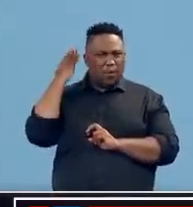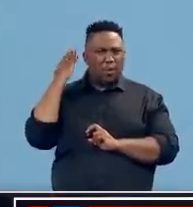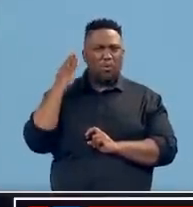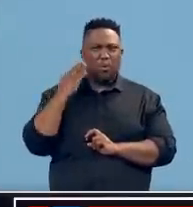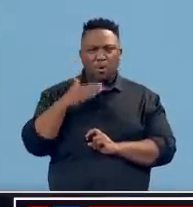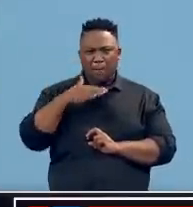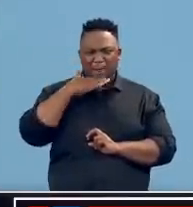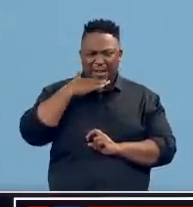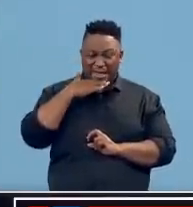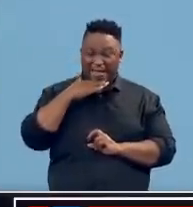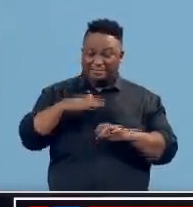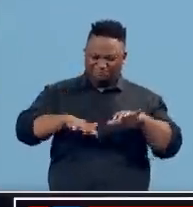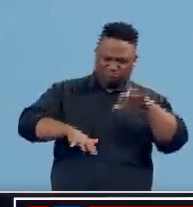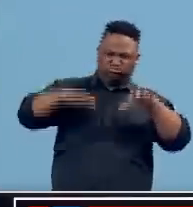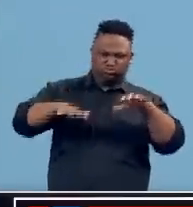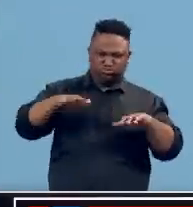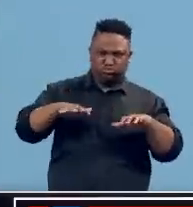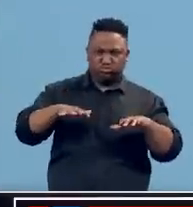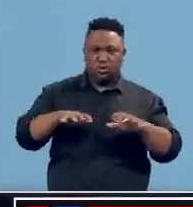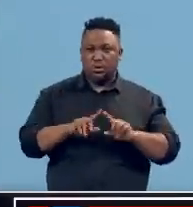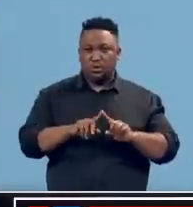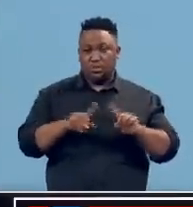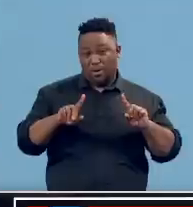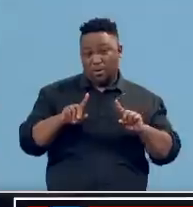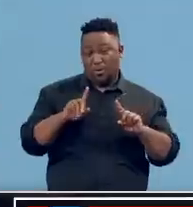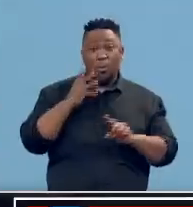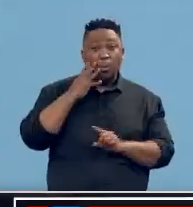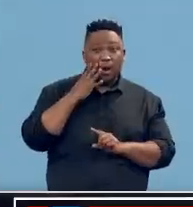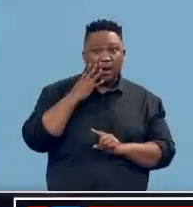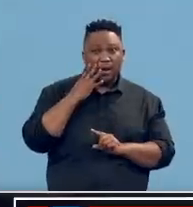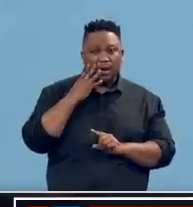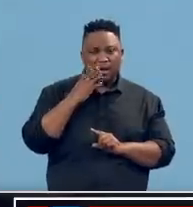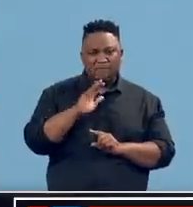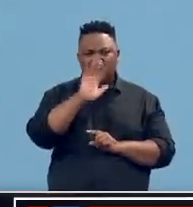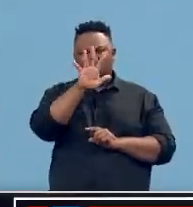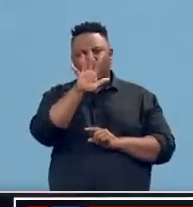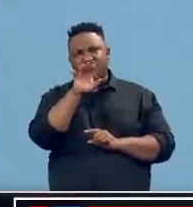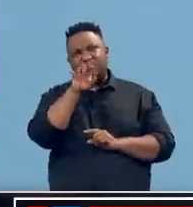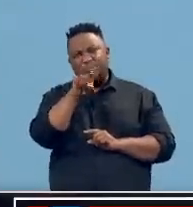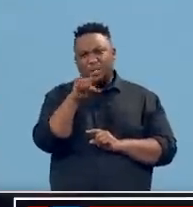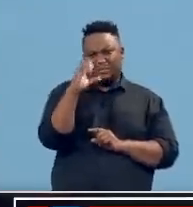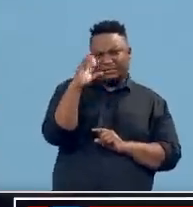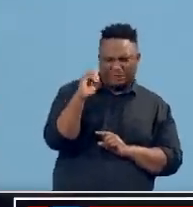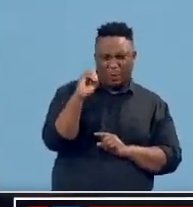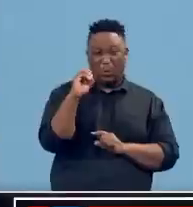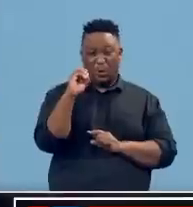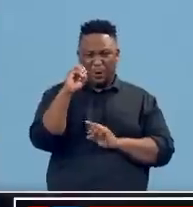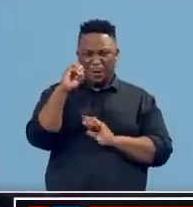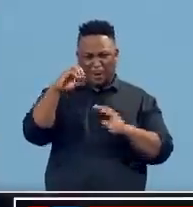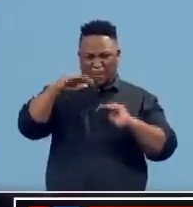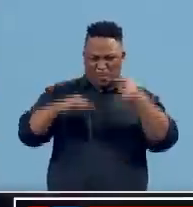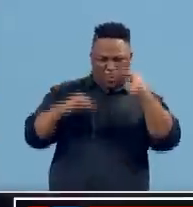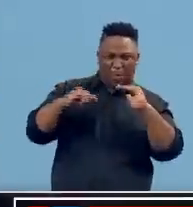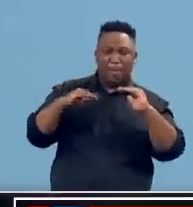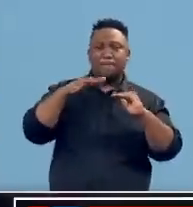than a 4.4, but yet it's only when you get into magnitude 5.5 that you start to get significant